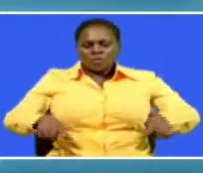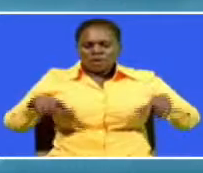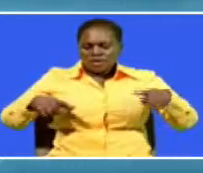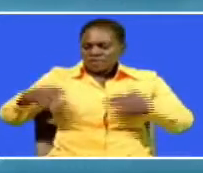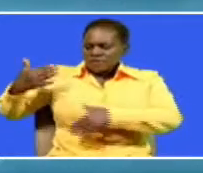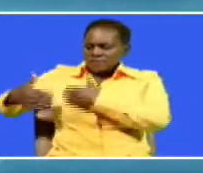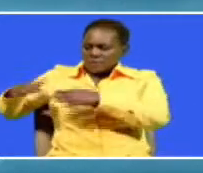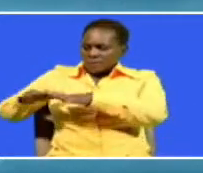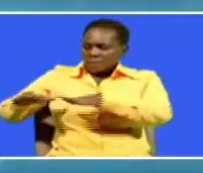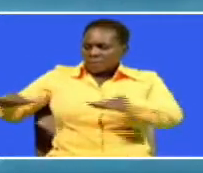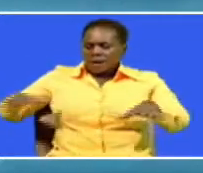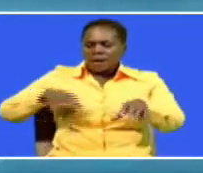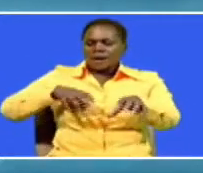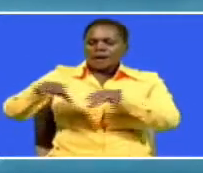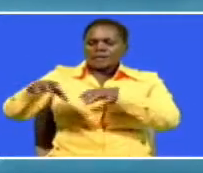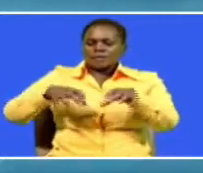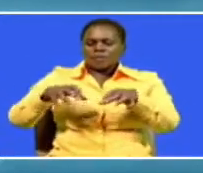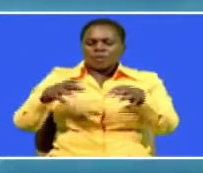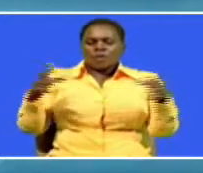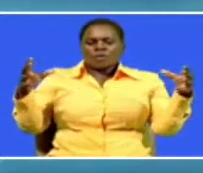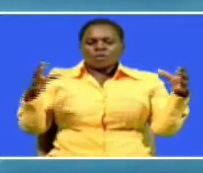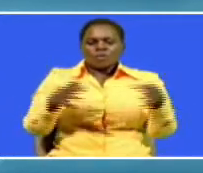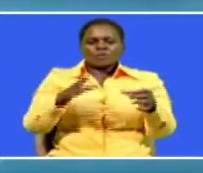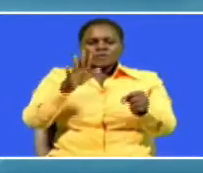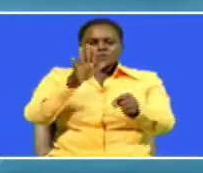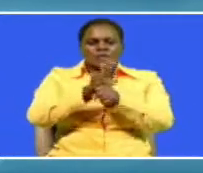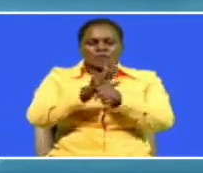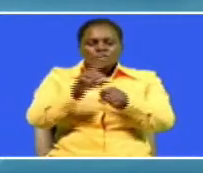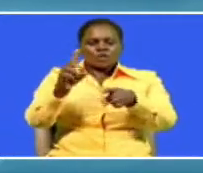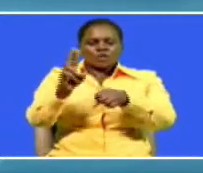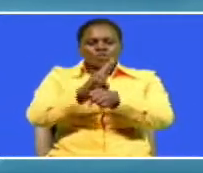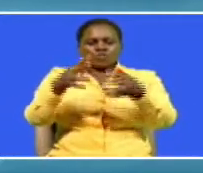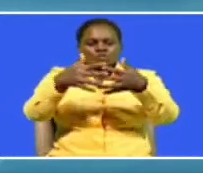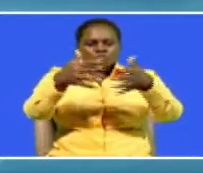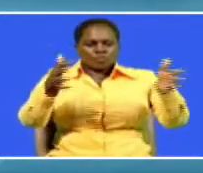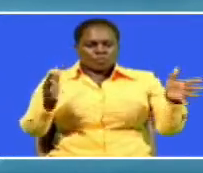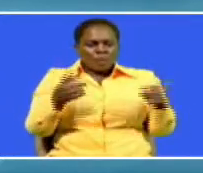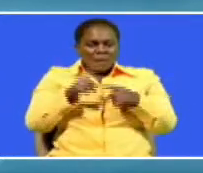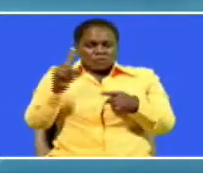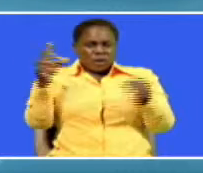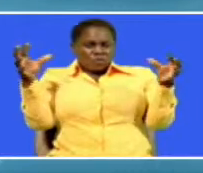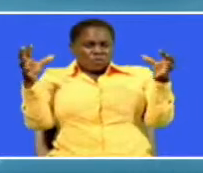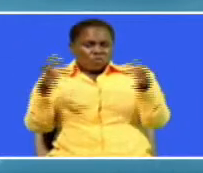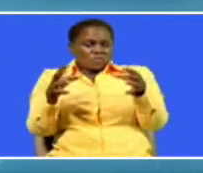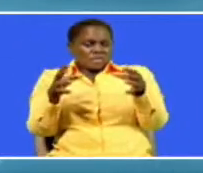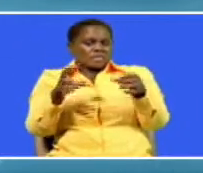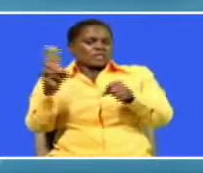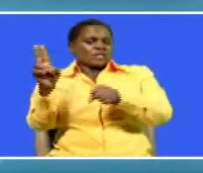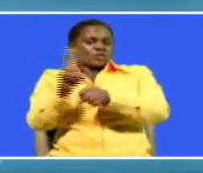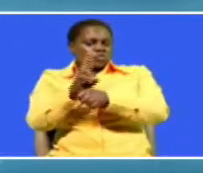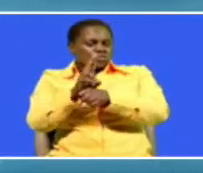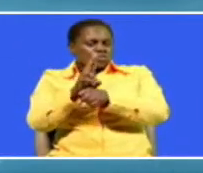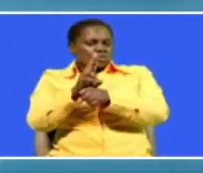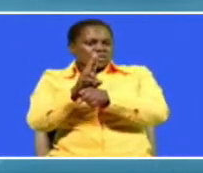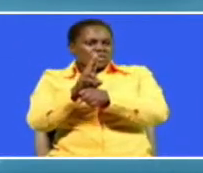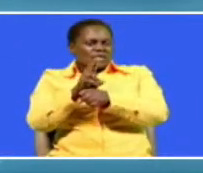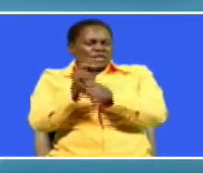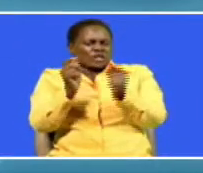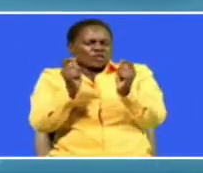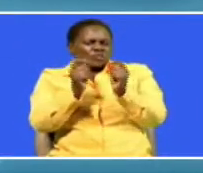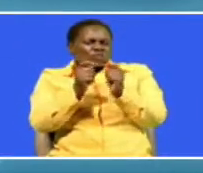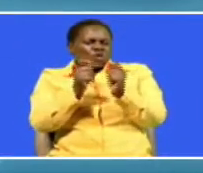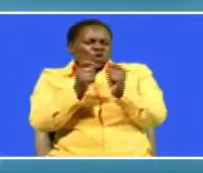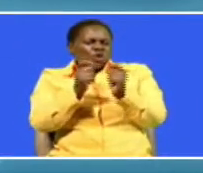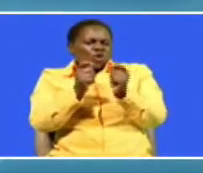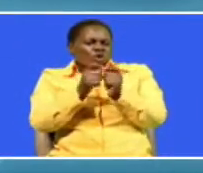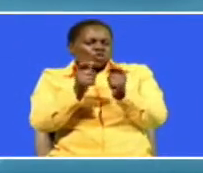or forests. Now, most communities use fences, but one community in Tsavo uses a very small insect to